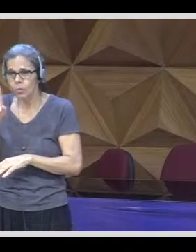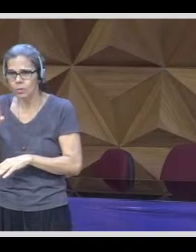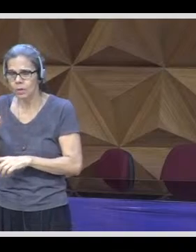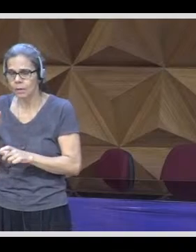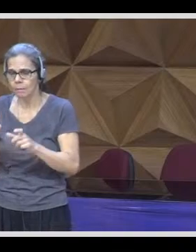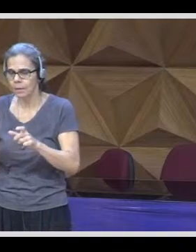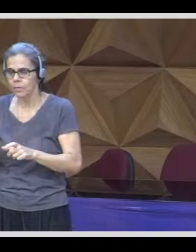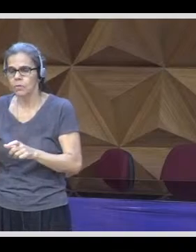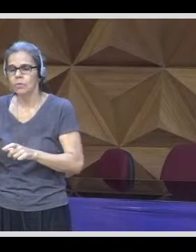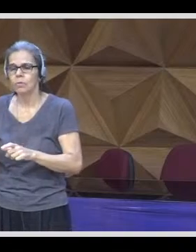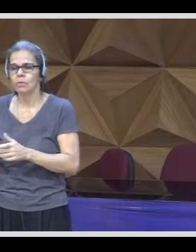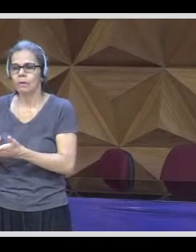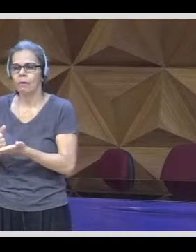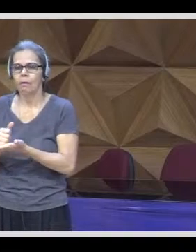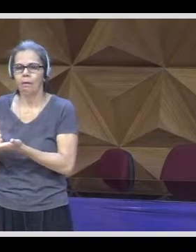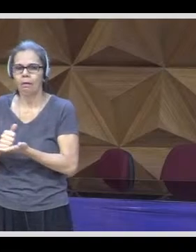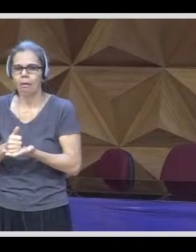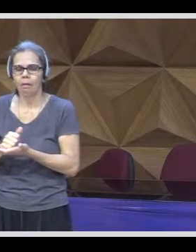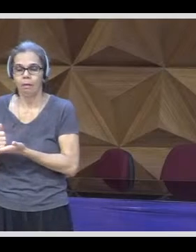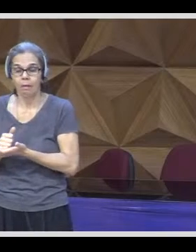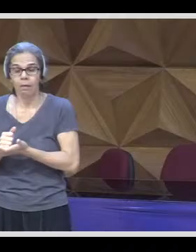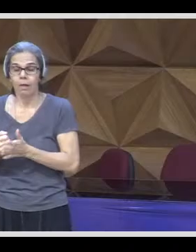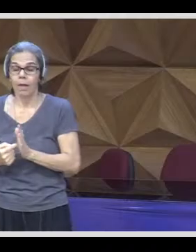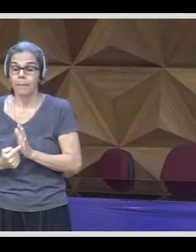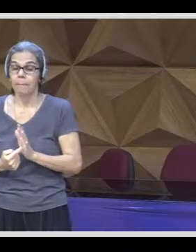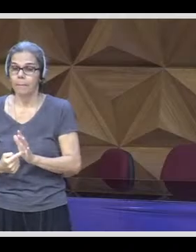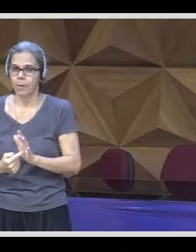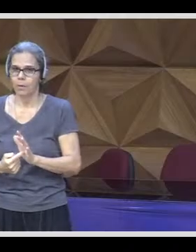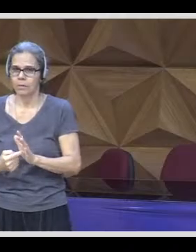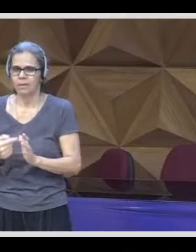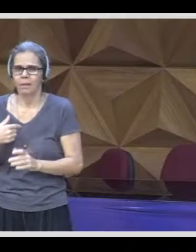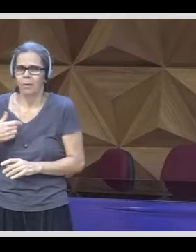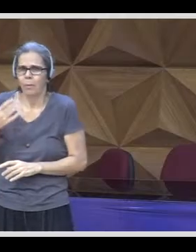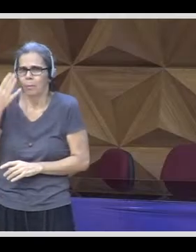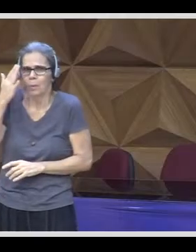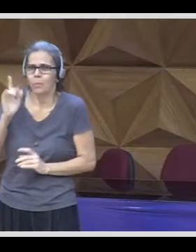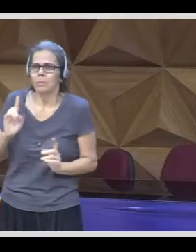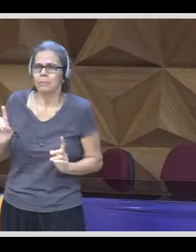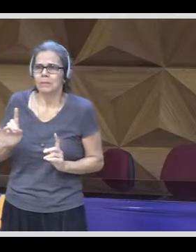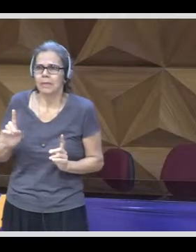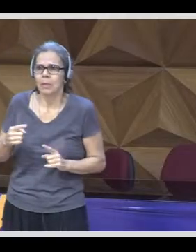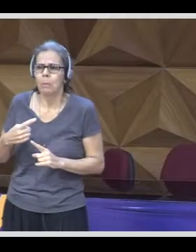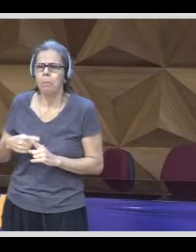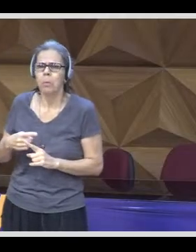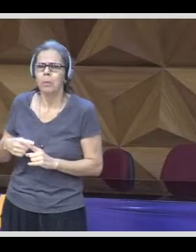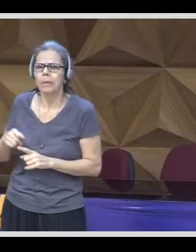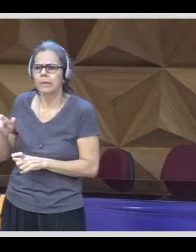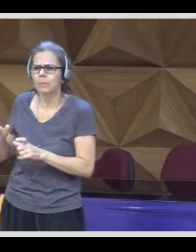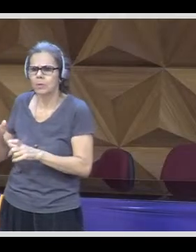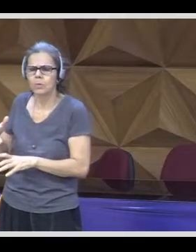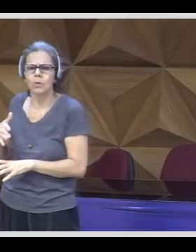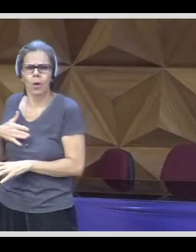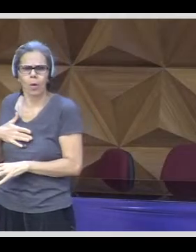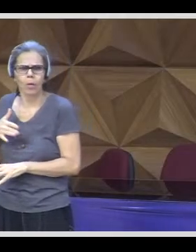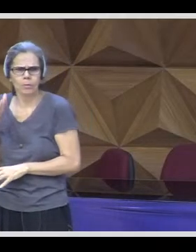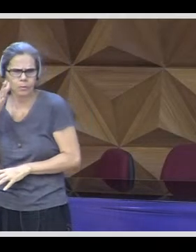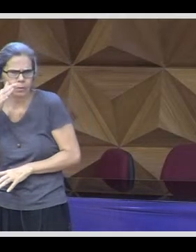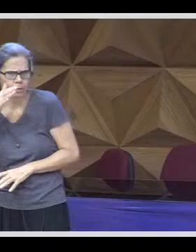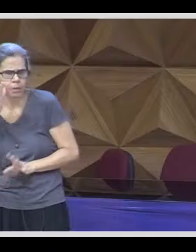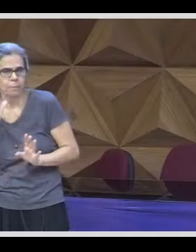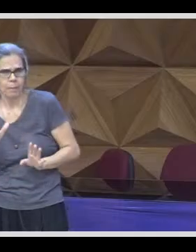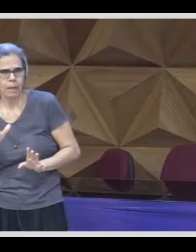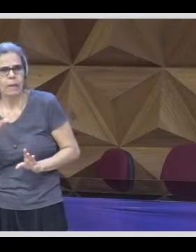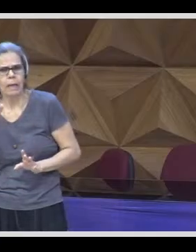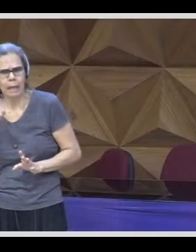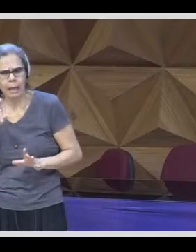And people watch. I'm not very sure why, but they do. And they find very interesting because it's very, very, very popular. And